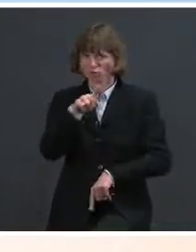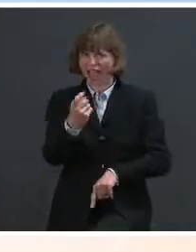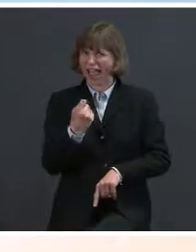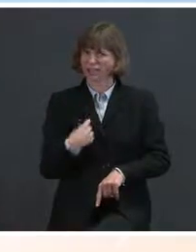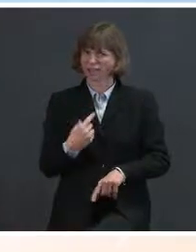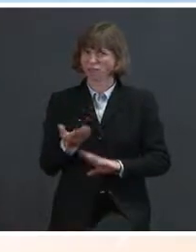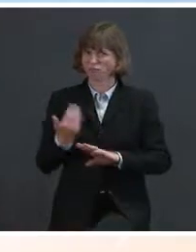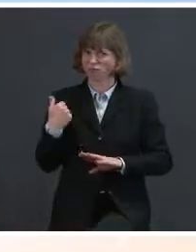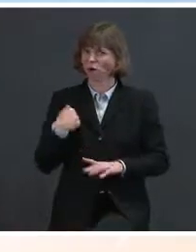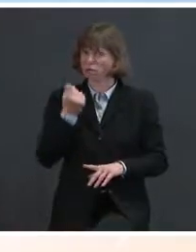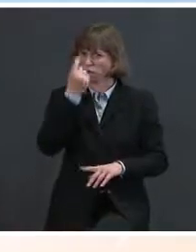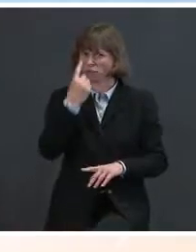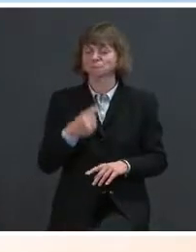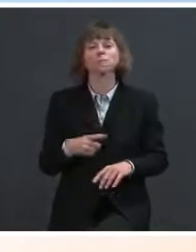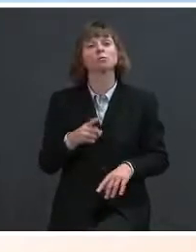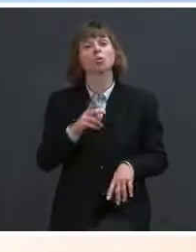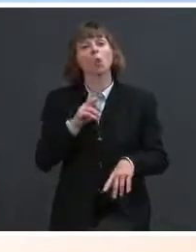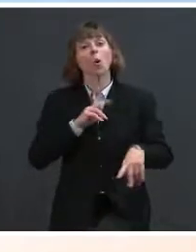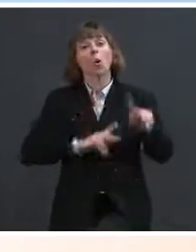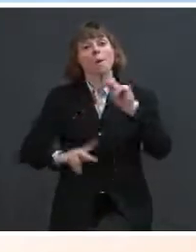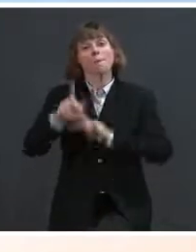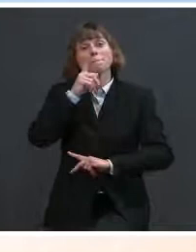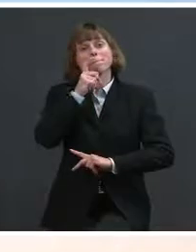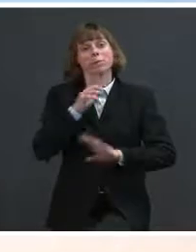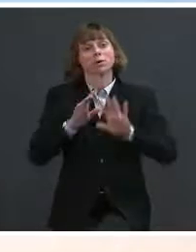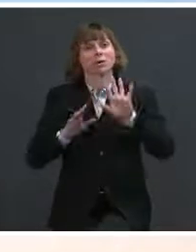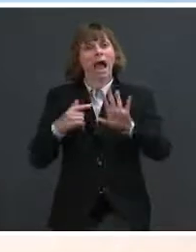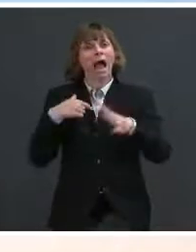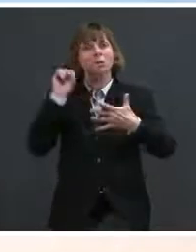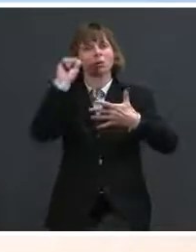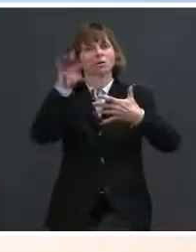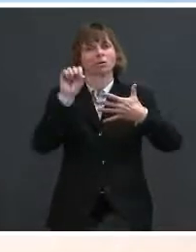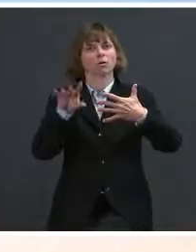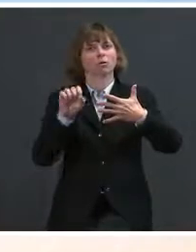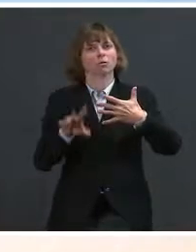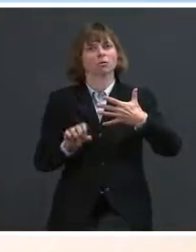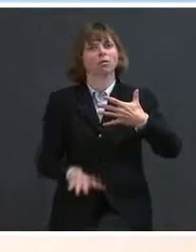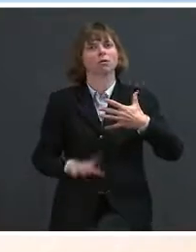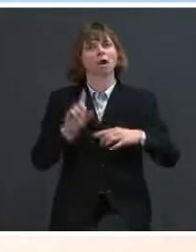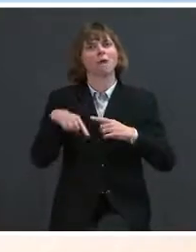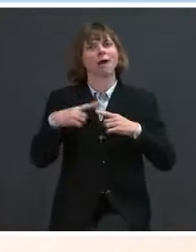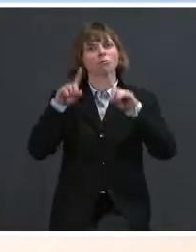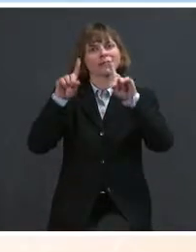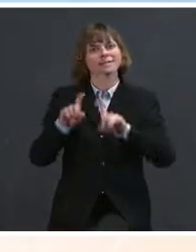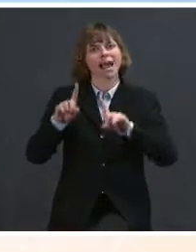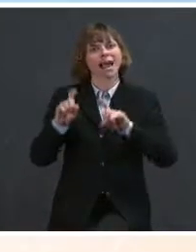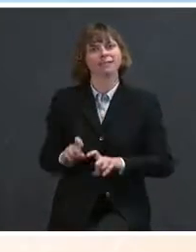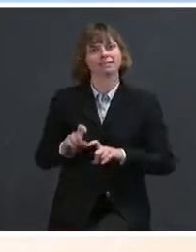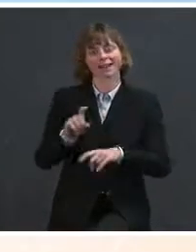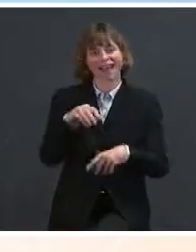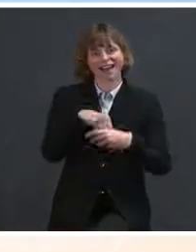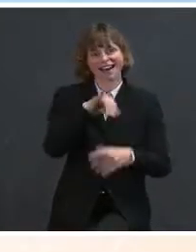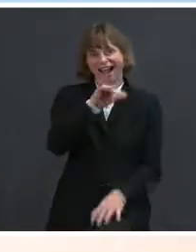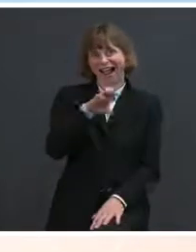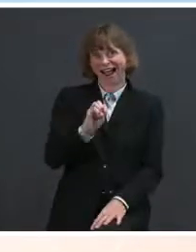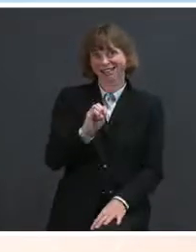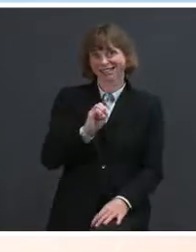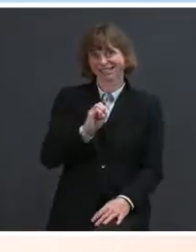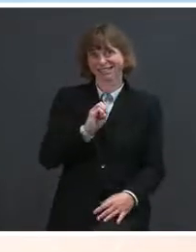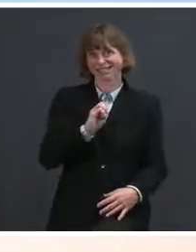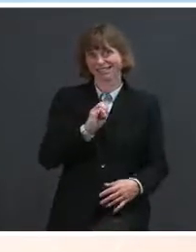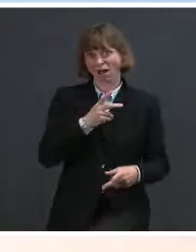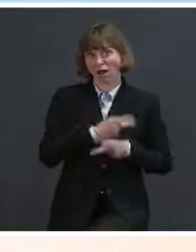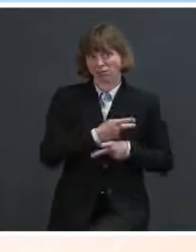So individuals who are taken into, and so I'm just going to give you an outline of the testing, into ICE custody.